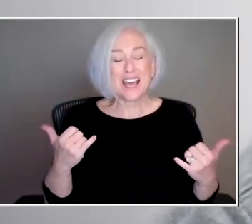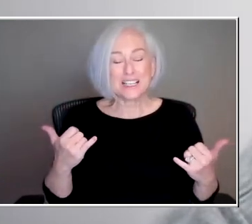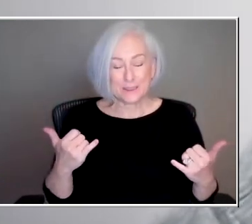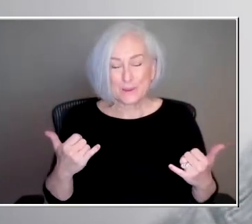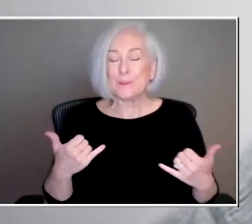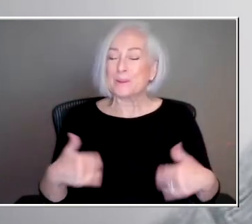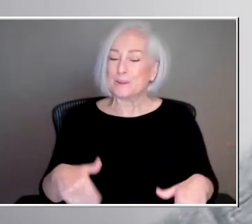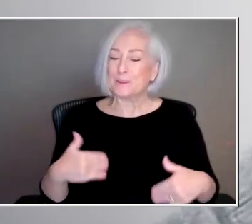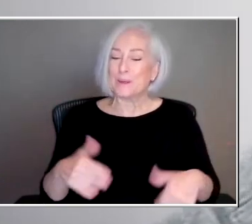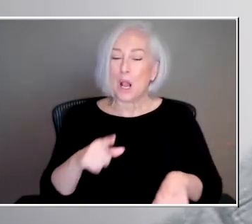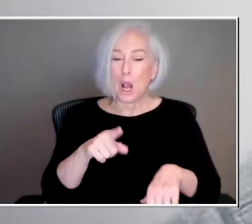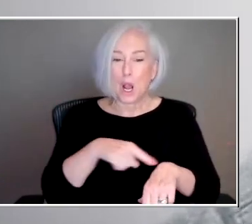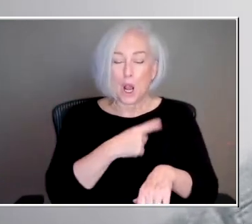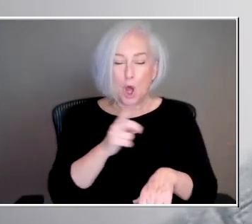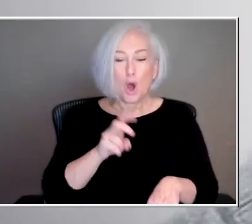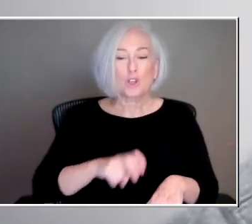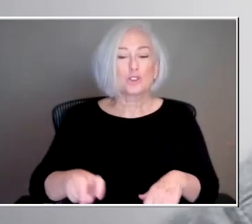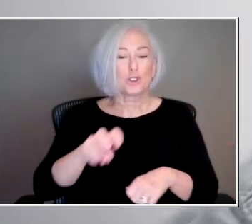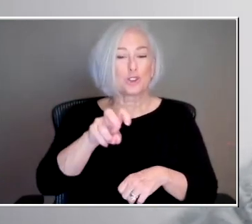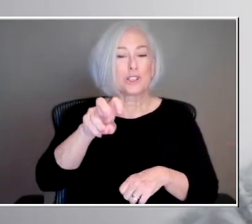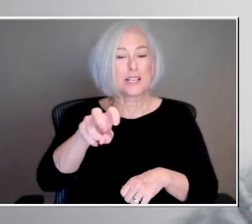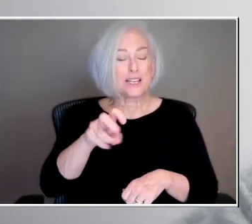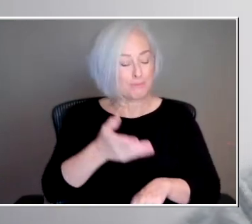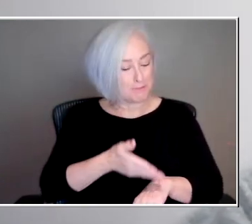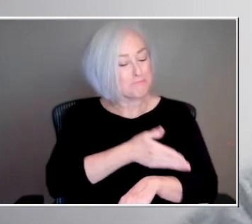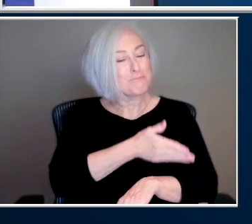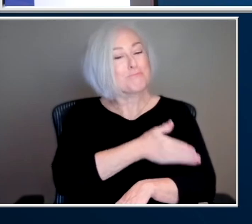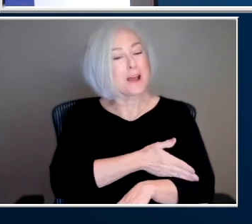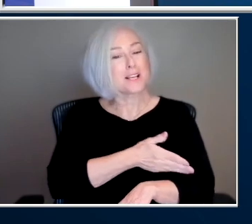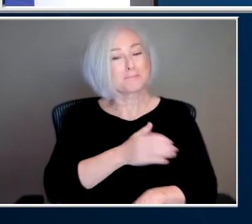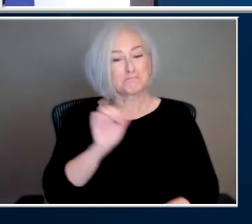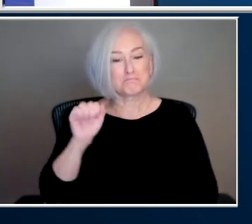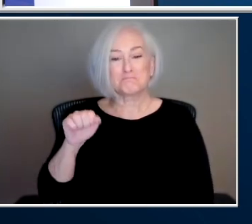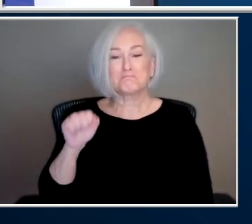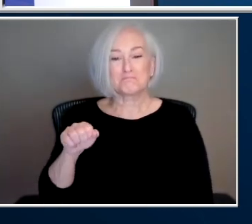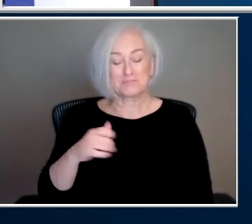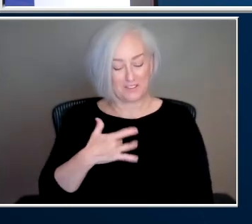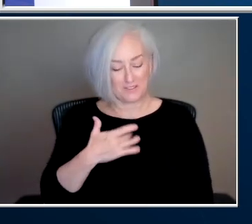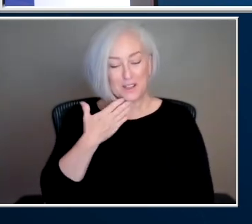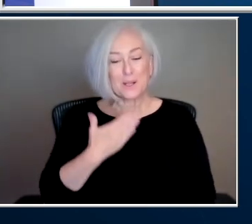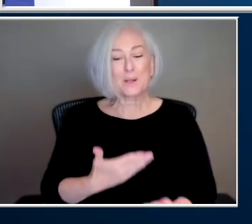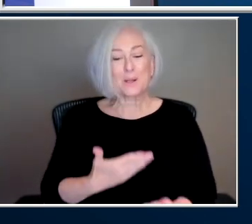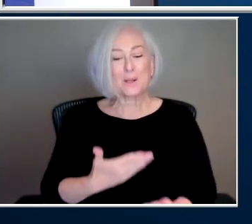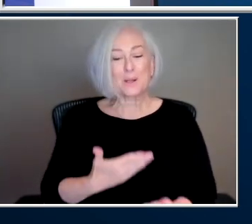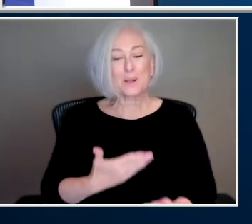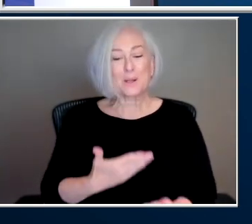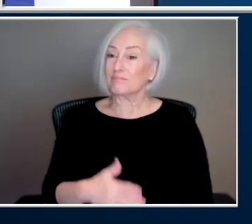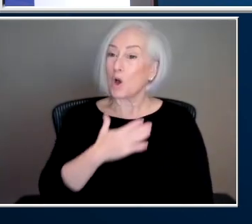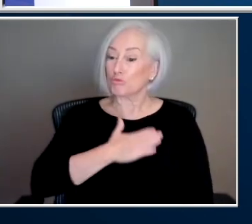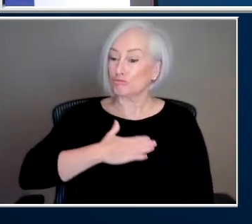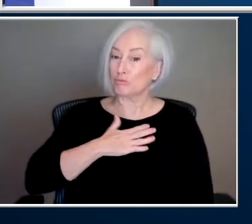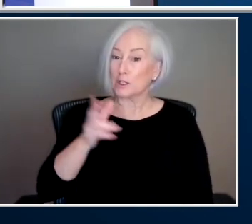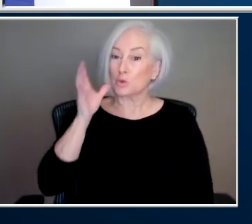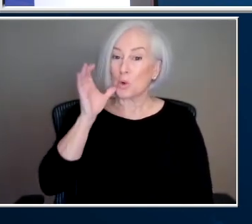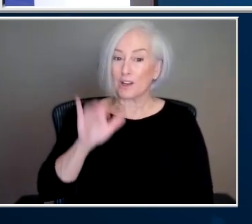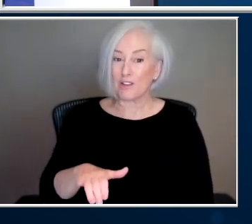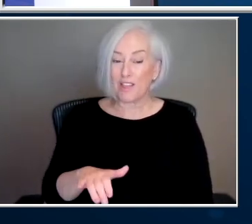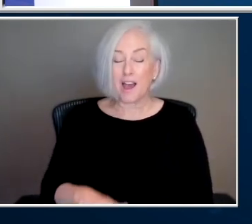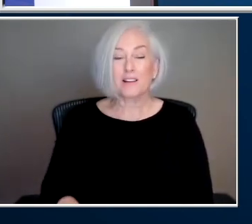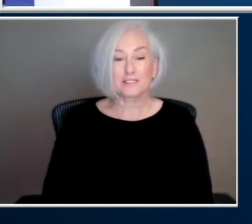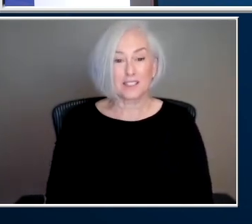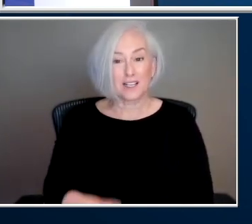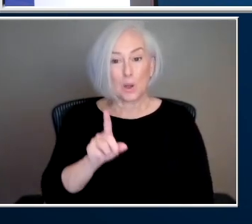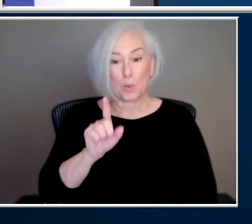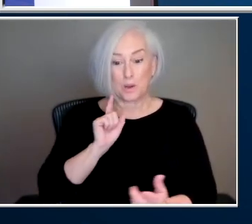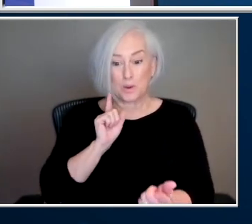lot of progress, and I'm feeling good. That's what I like to hear, because when we first met you, you were pretty desperate.